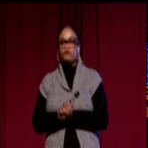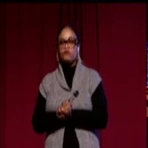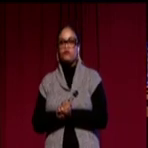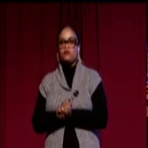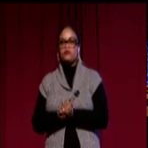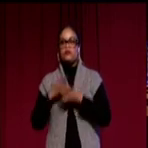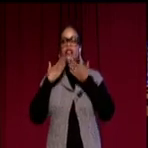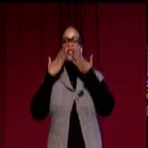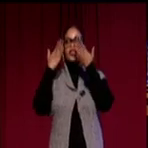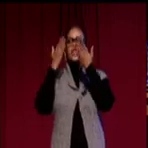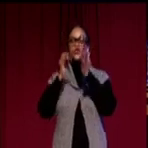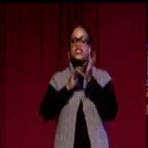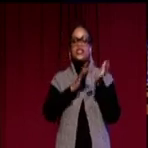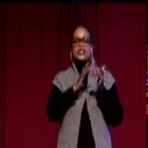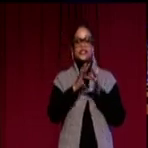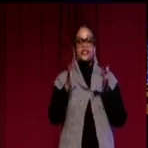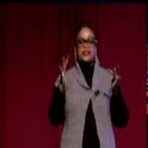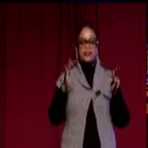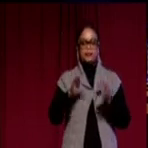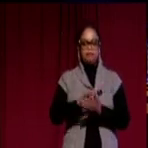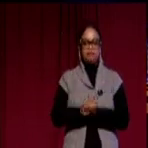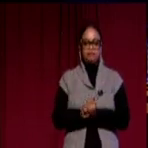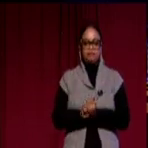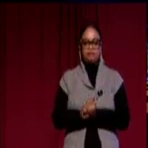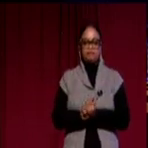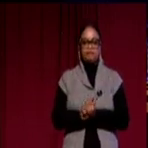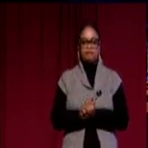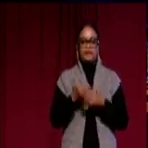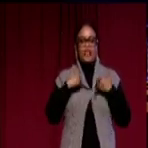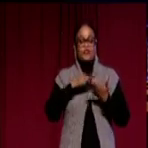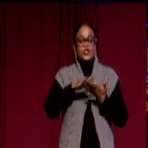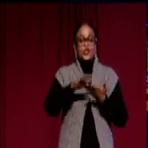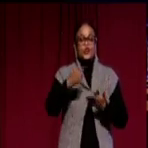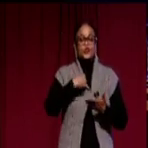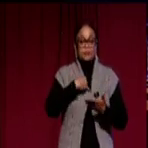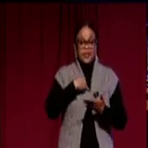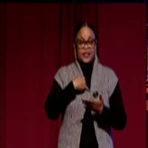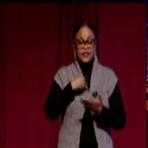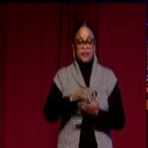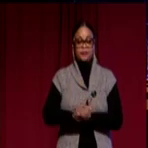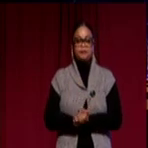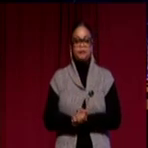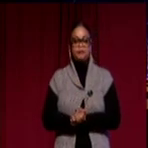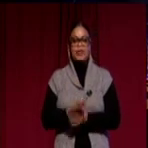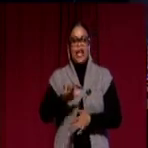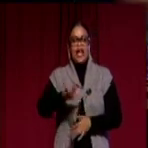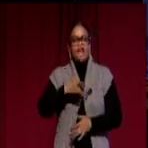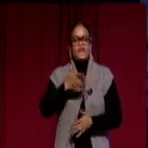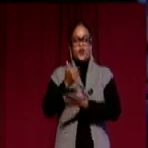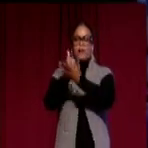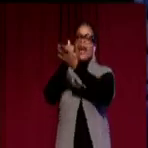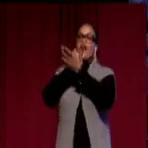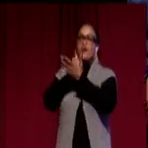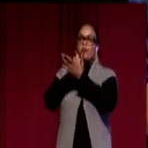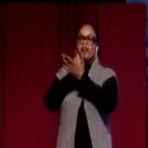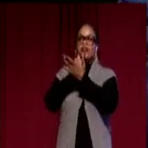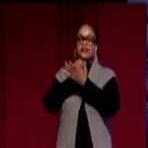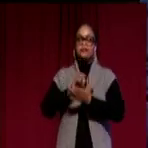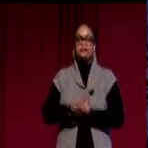Ooh. Oh, thank you, Jesus. Y'all got to excuse me now. I feel my help coming.